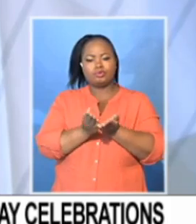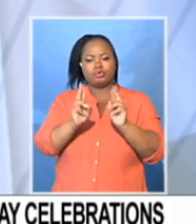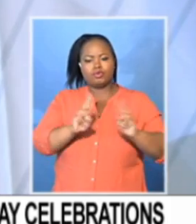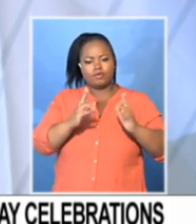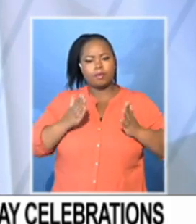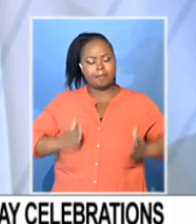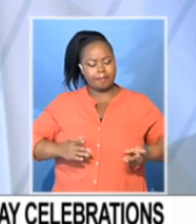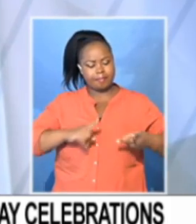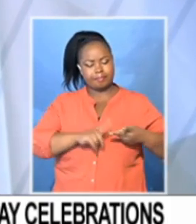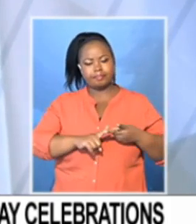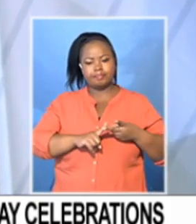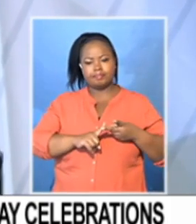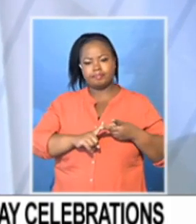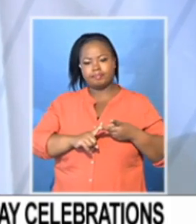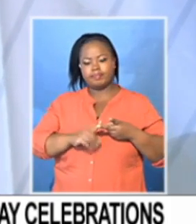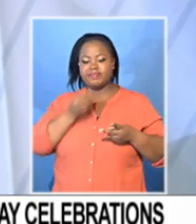nutrition,